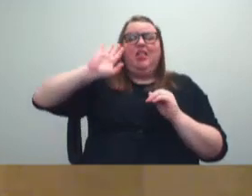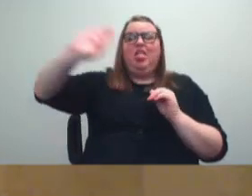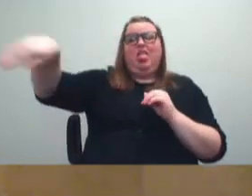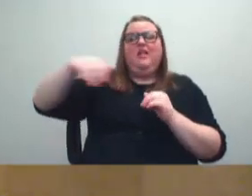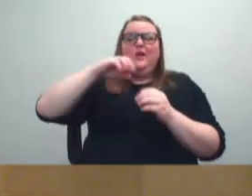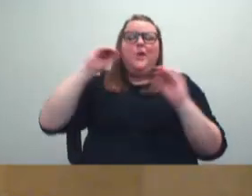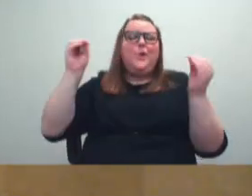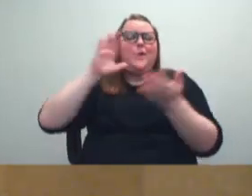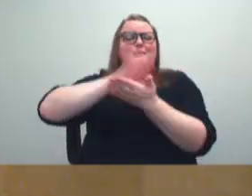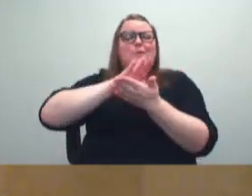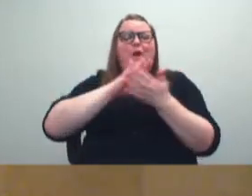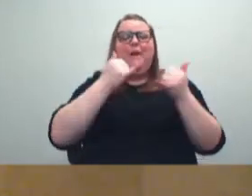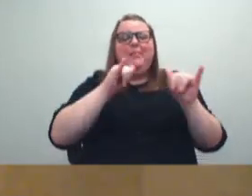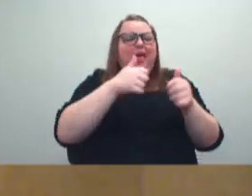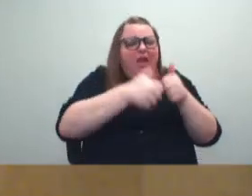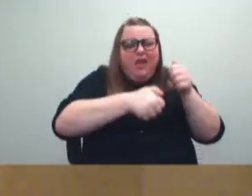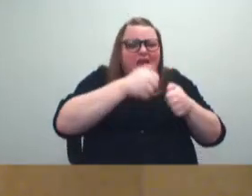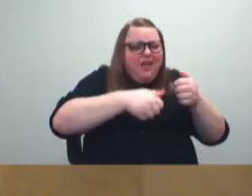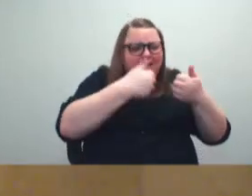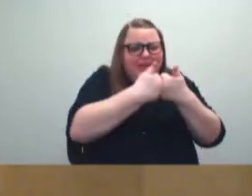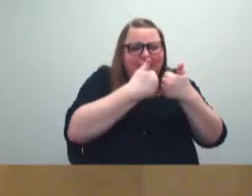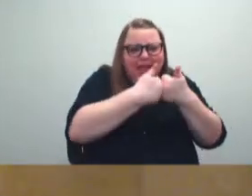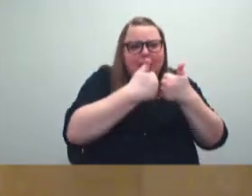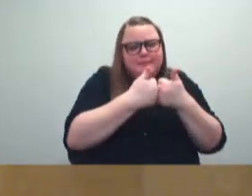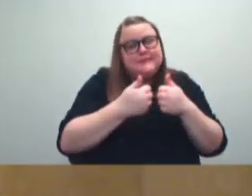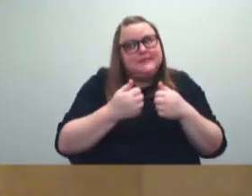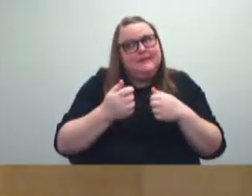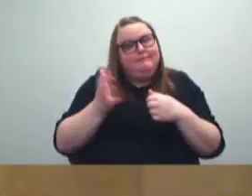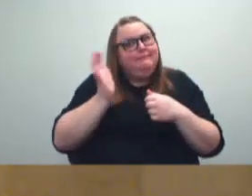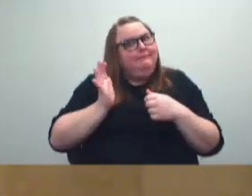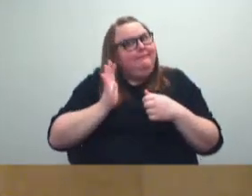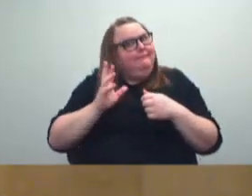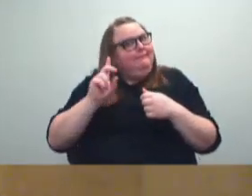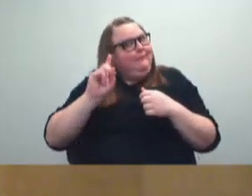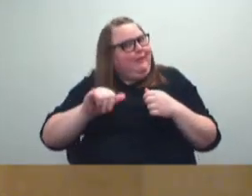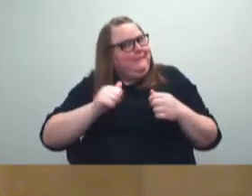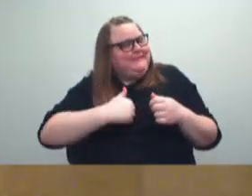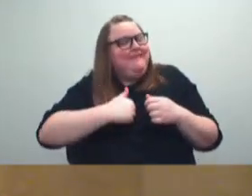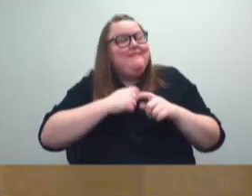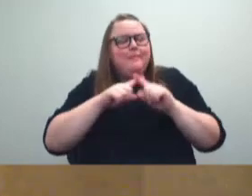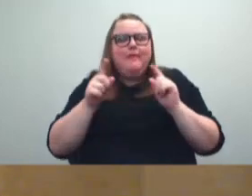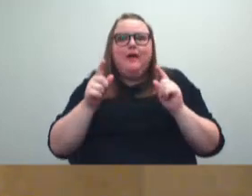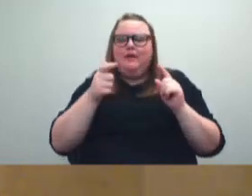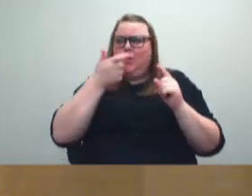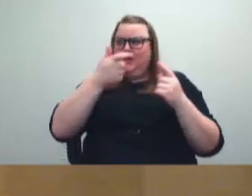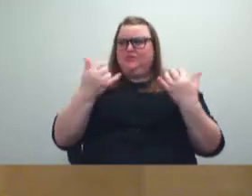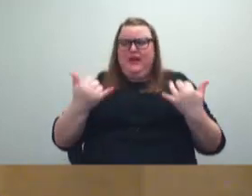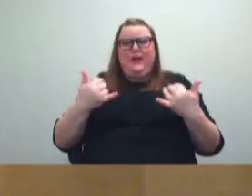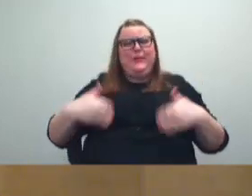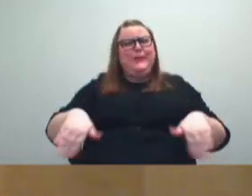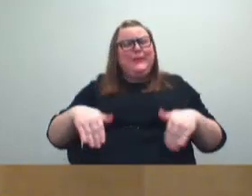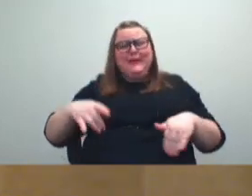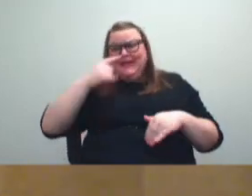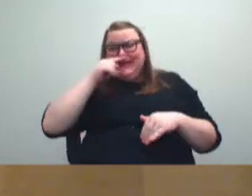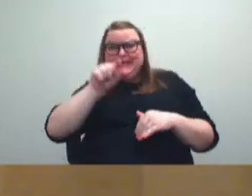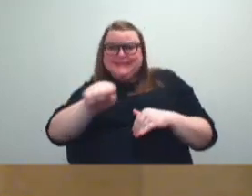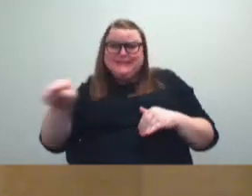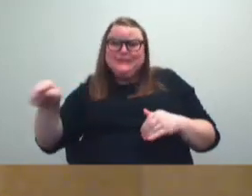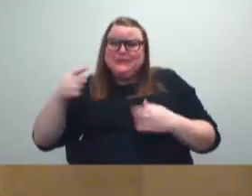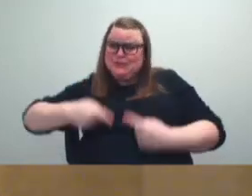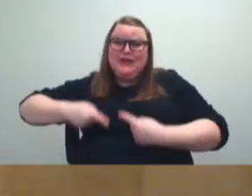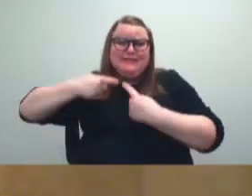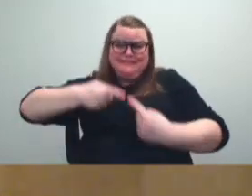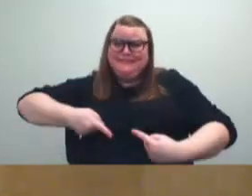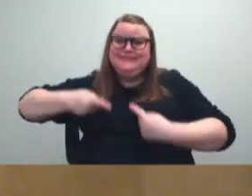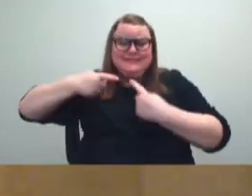hide, even back then in school, how to do that. But watching this right now, it's really hard on these kids. I mean, it's difficult, especially when they